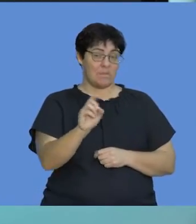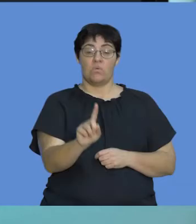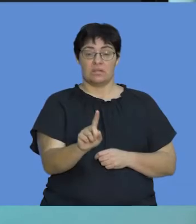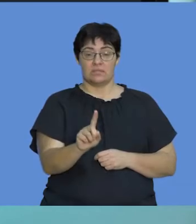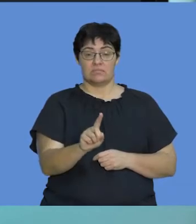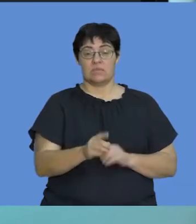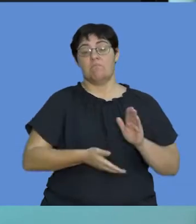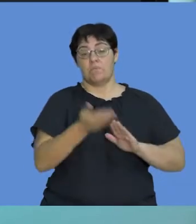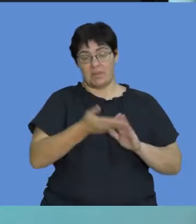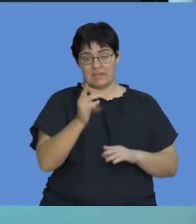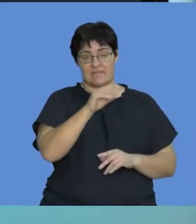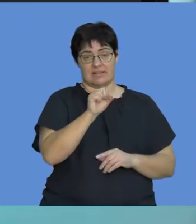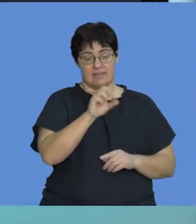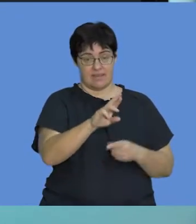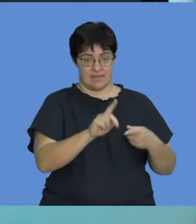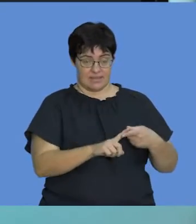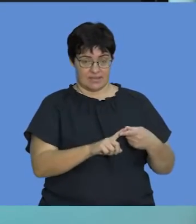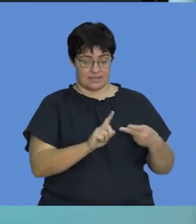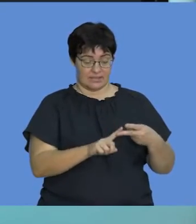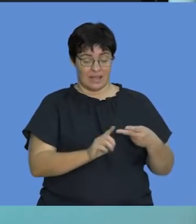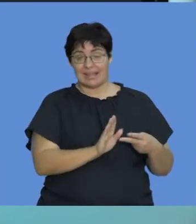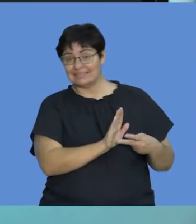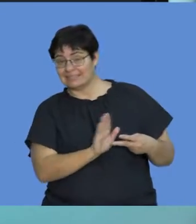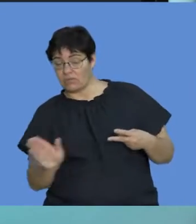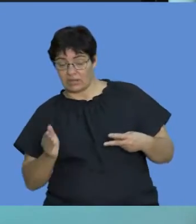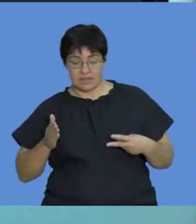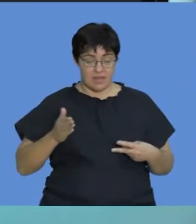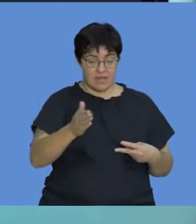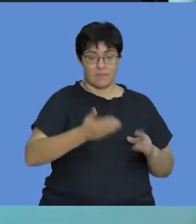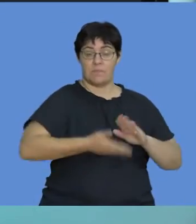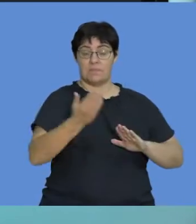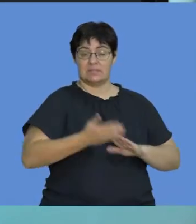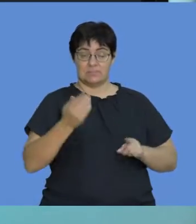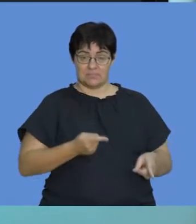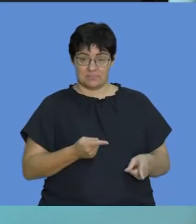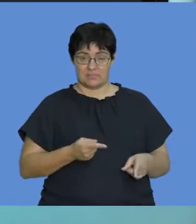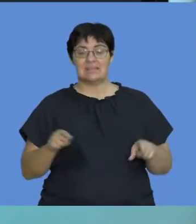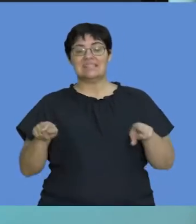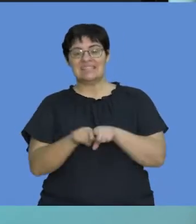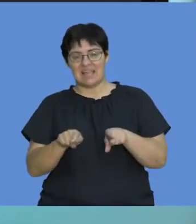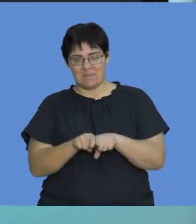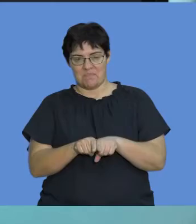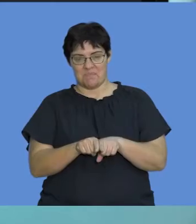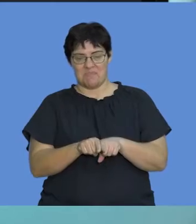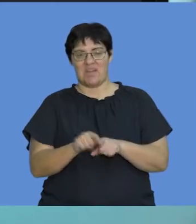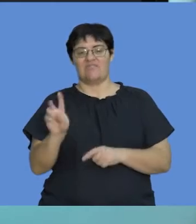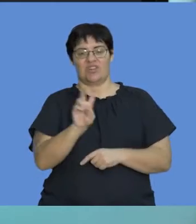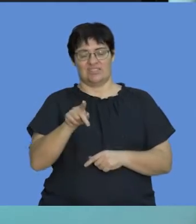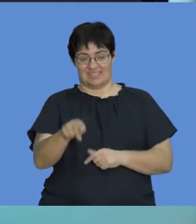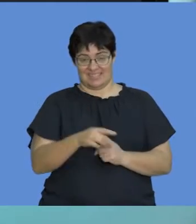Momentum is a vector. The direction of momentum is the same as the